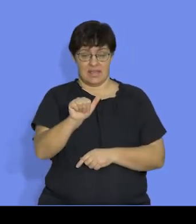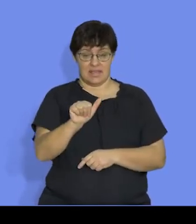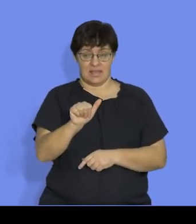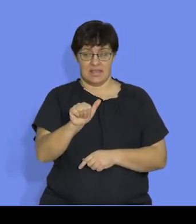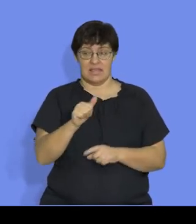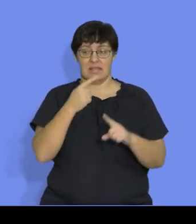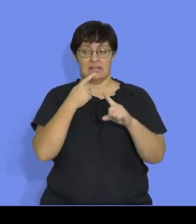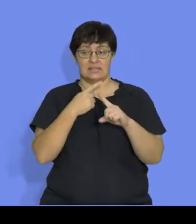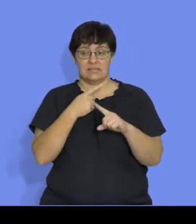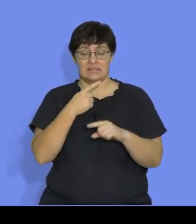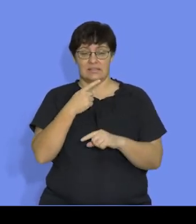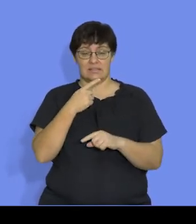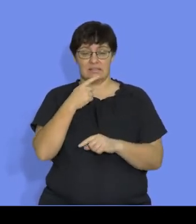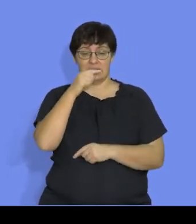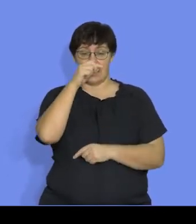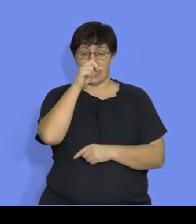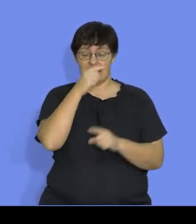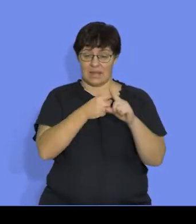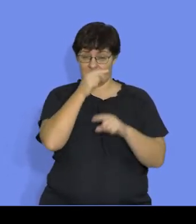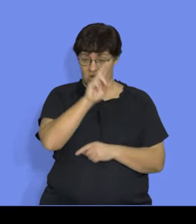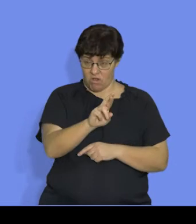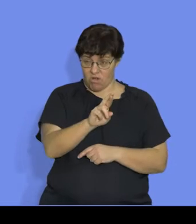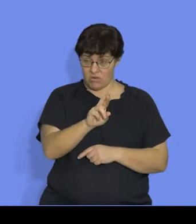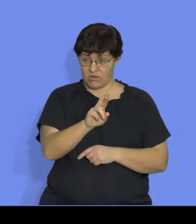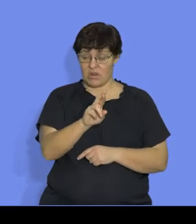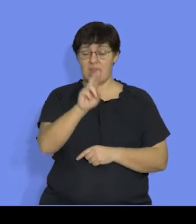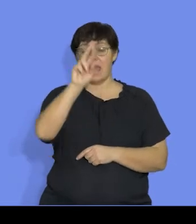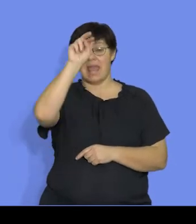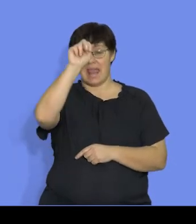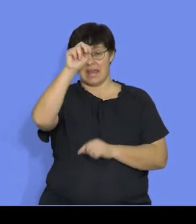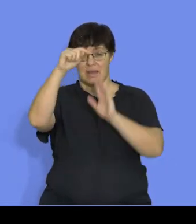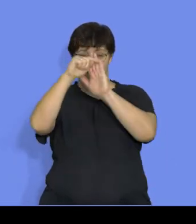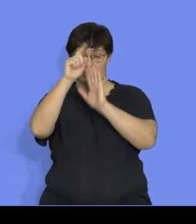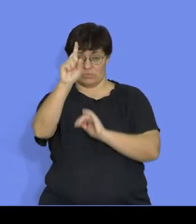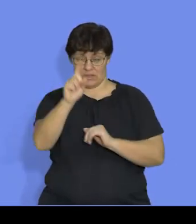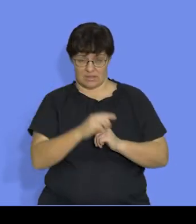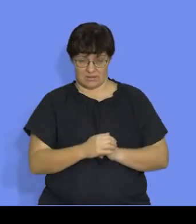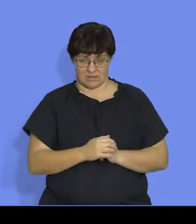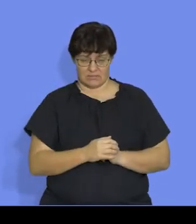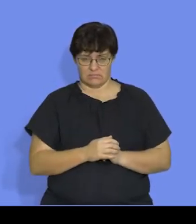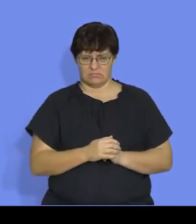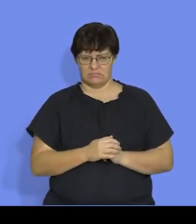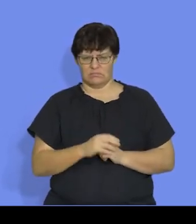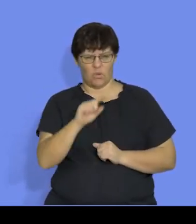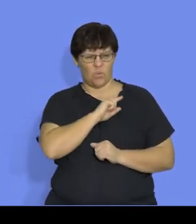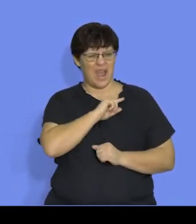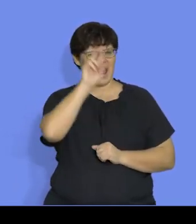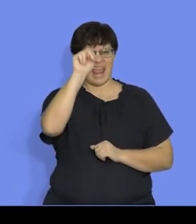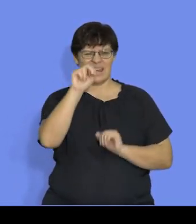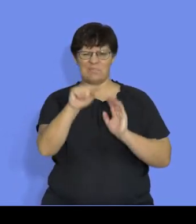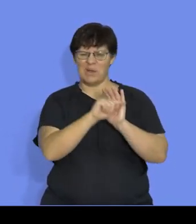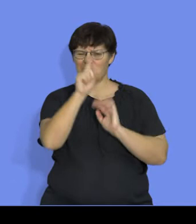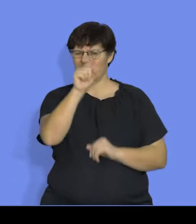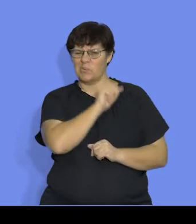A times R to the power of n minus 1. Now you might be asking, why the